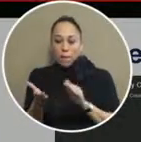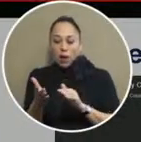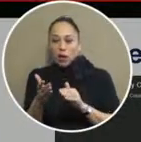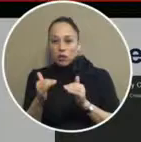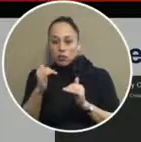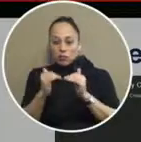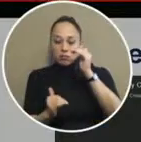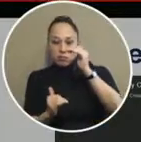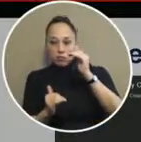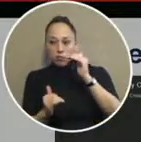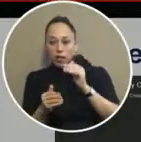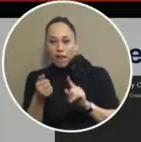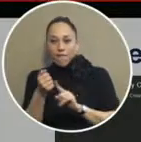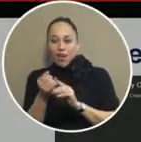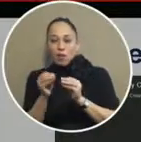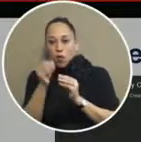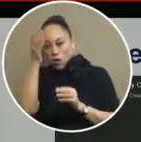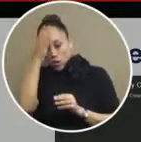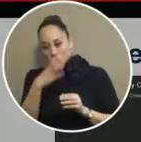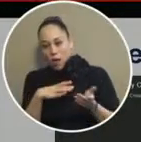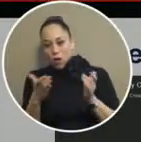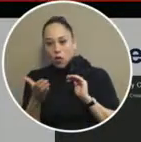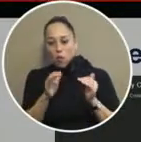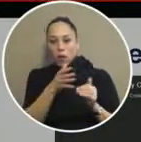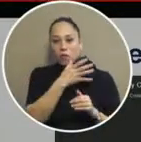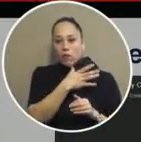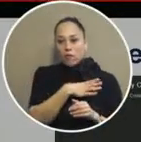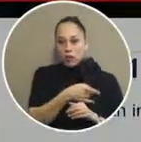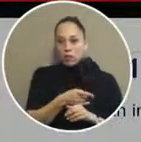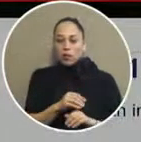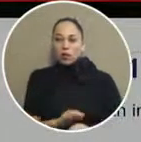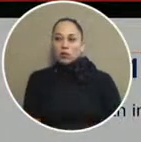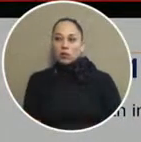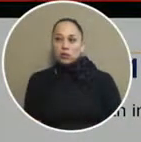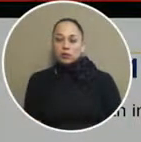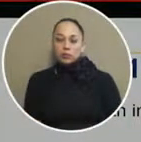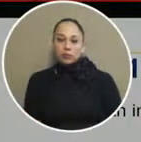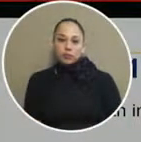affection of males compared to females. Next slide, please.